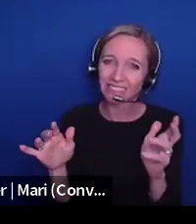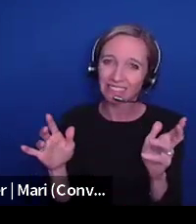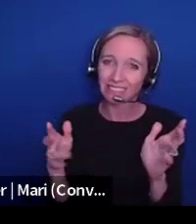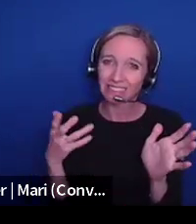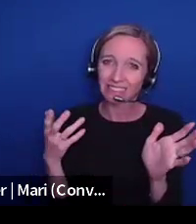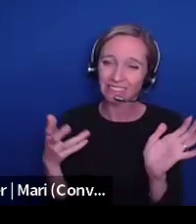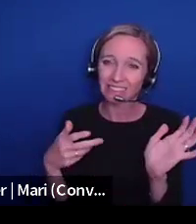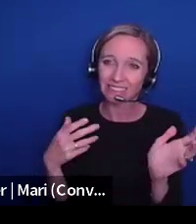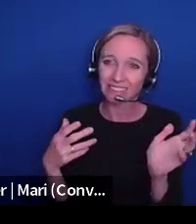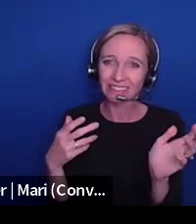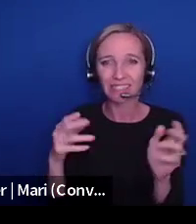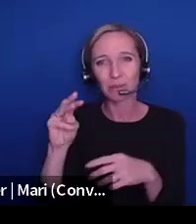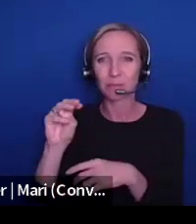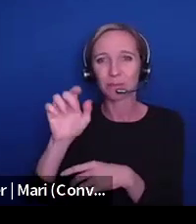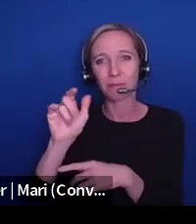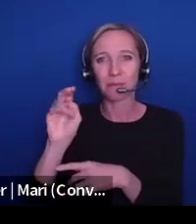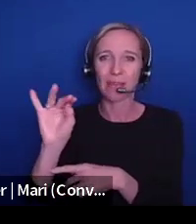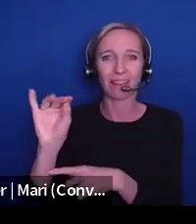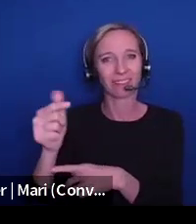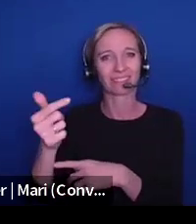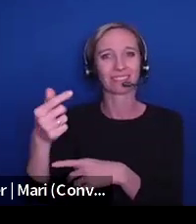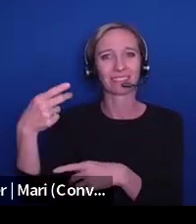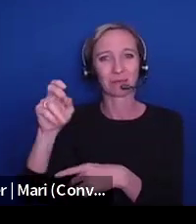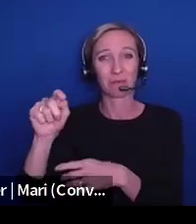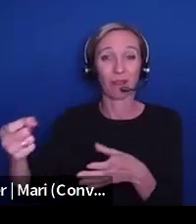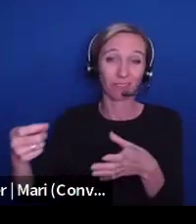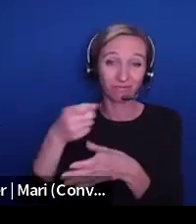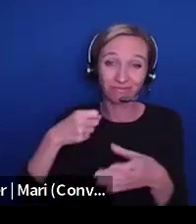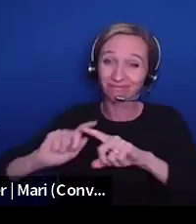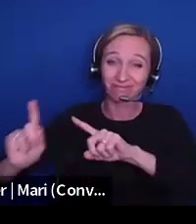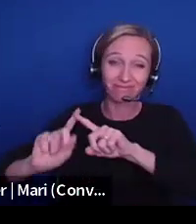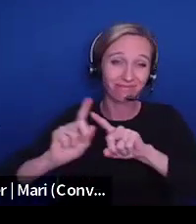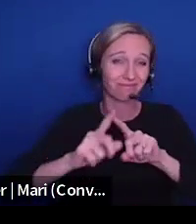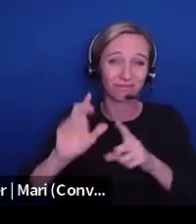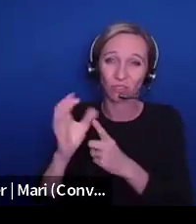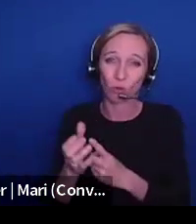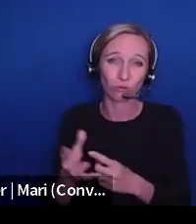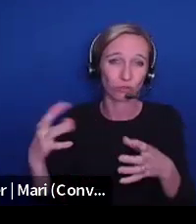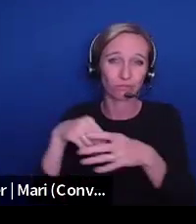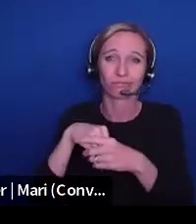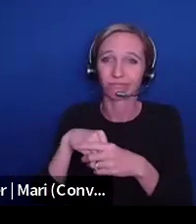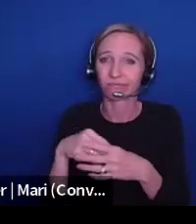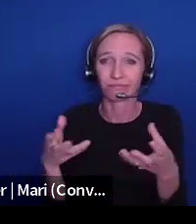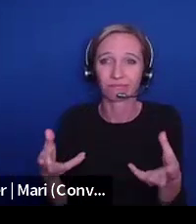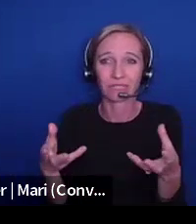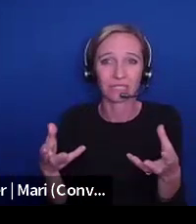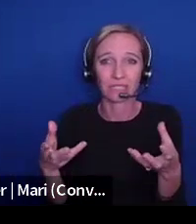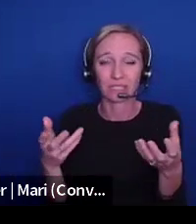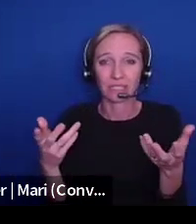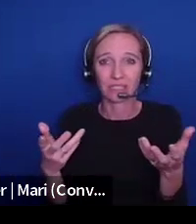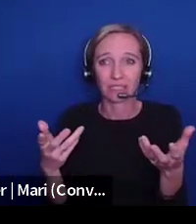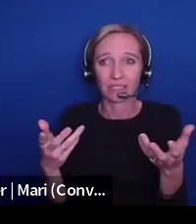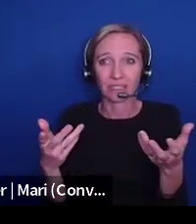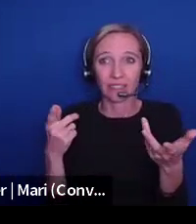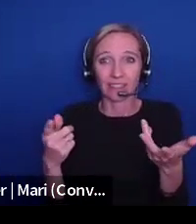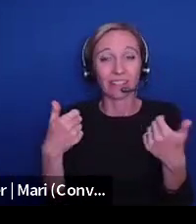uh, melting pot of cultures. So and